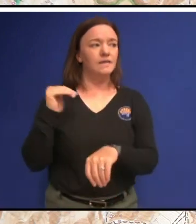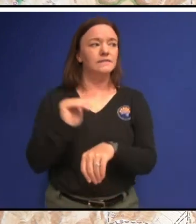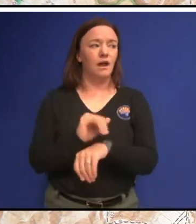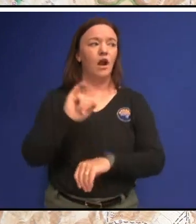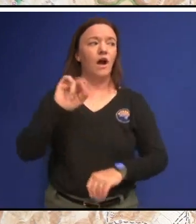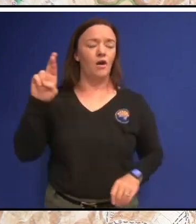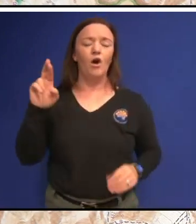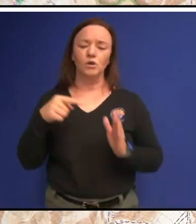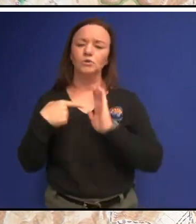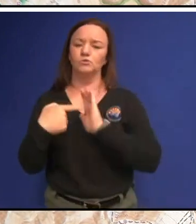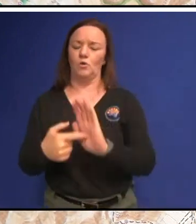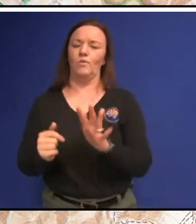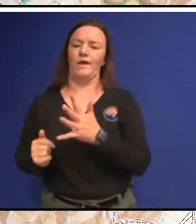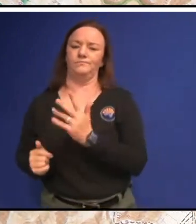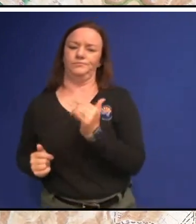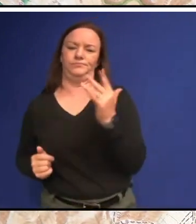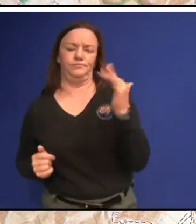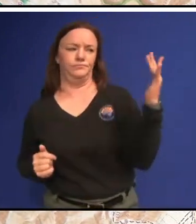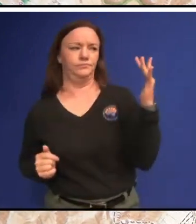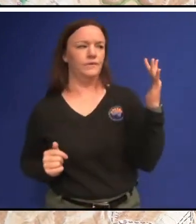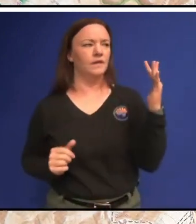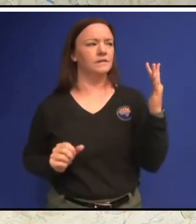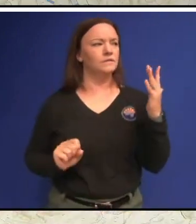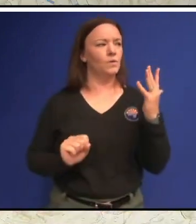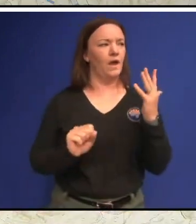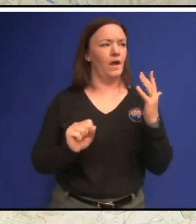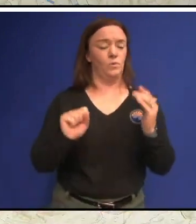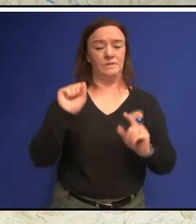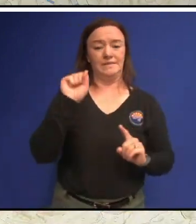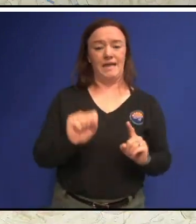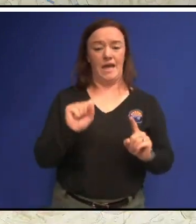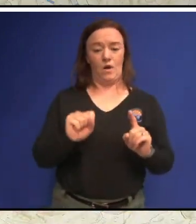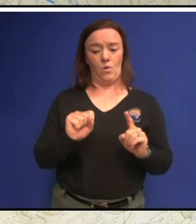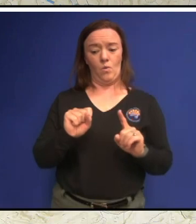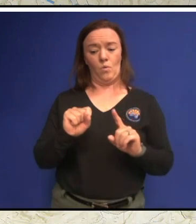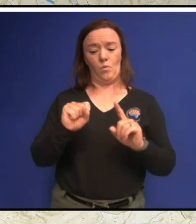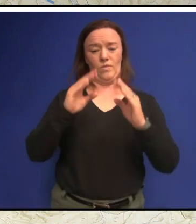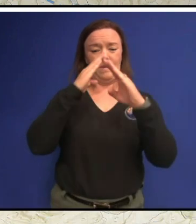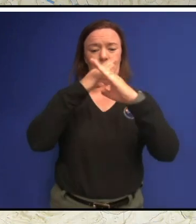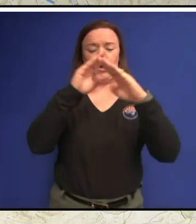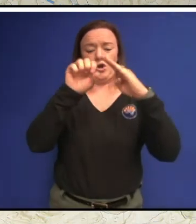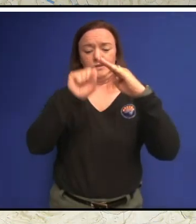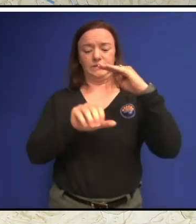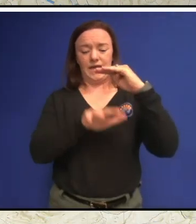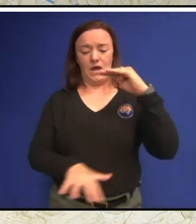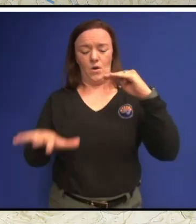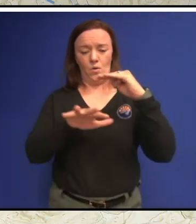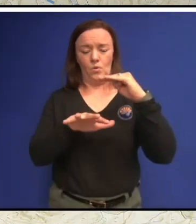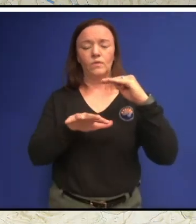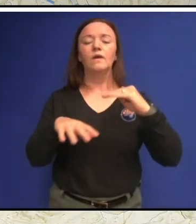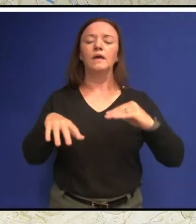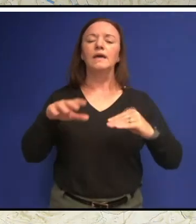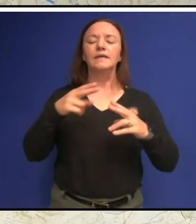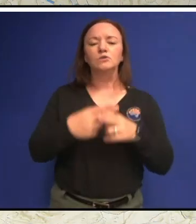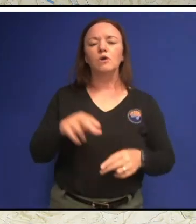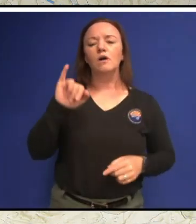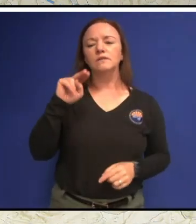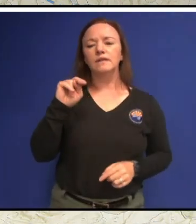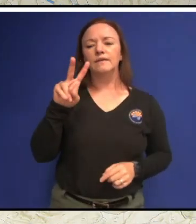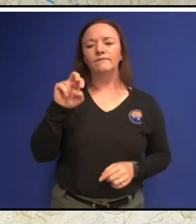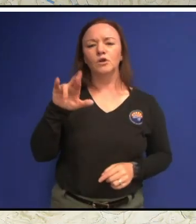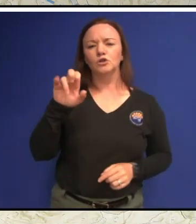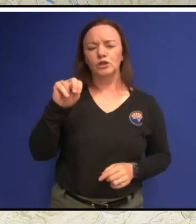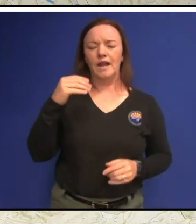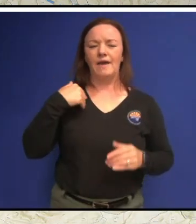Everything from this barrier south now is under an inversion. So there's a cap. It's all smoked in. But at the